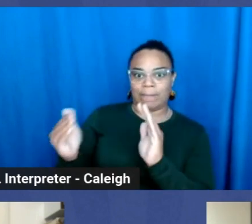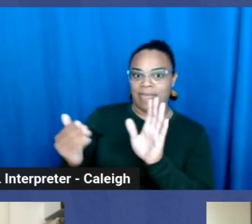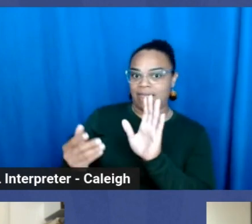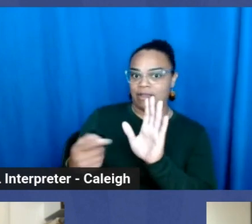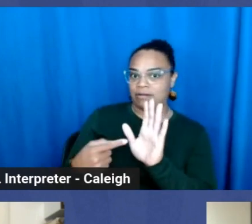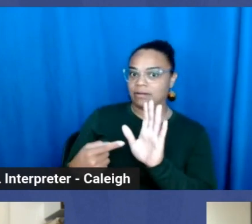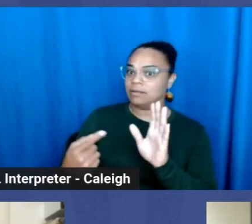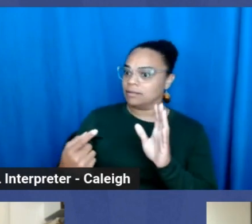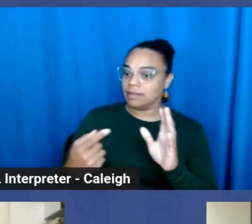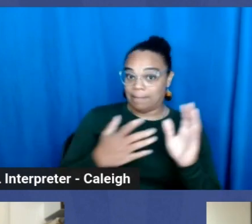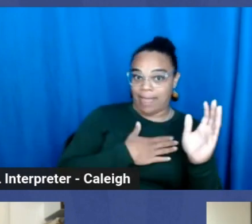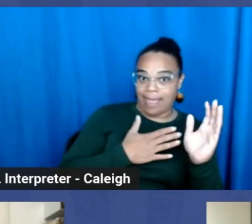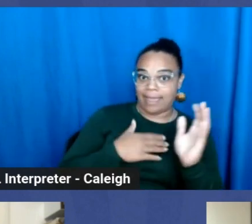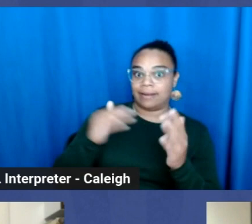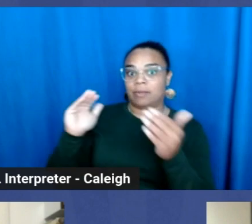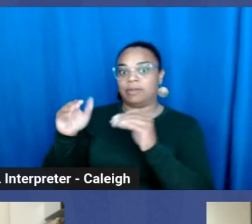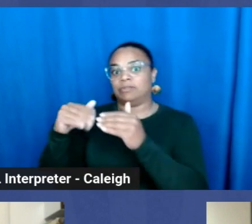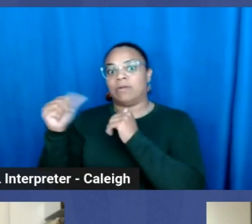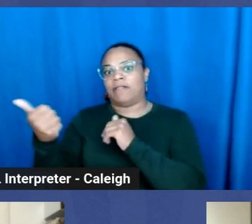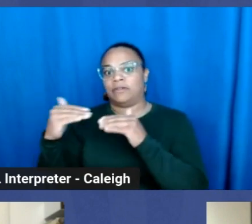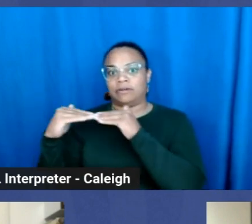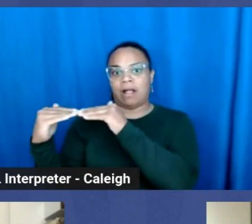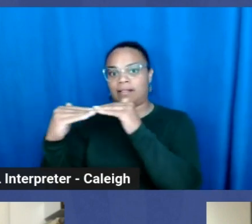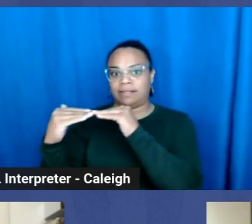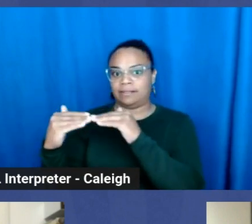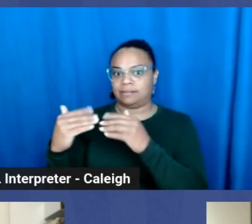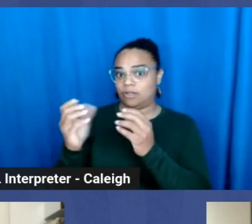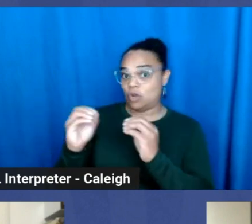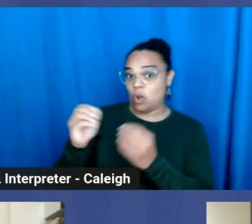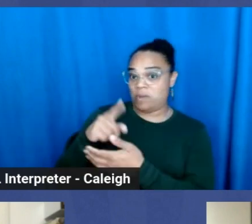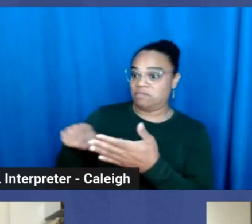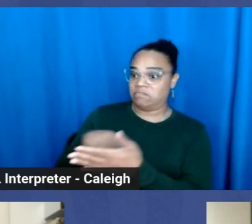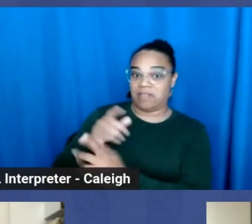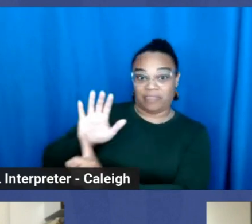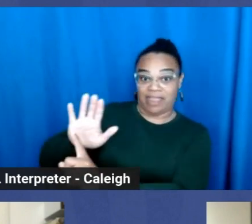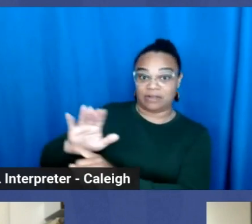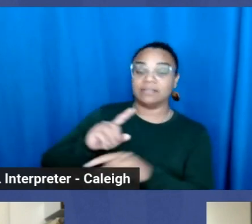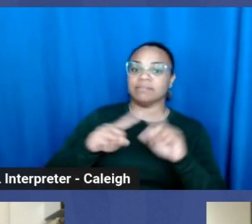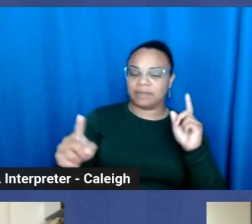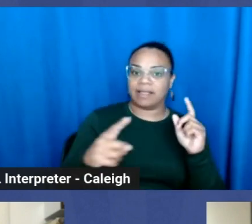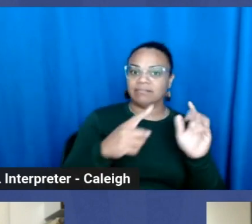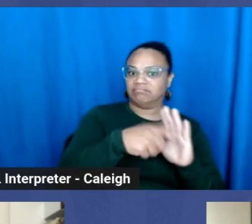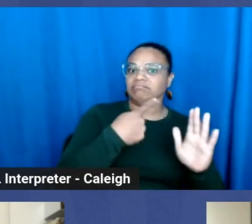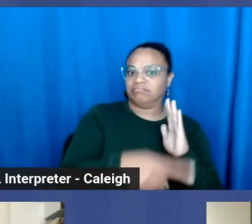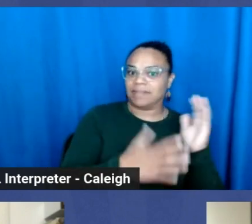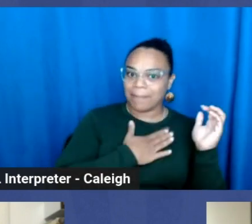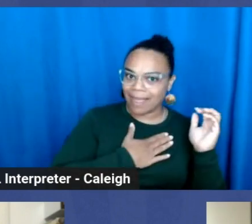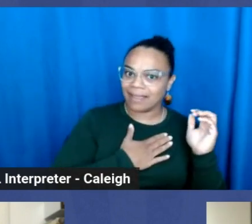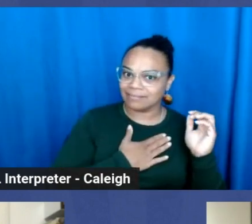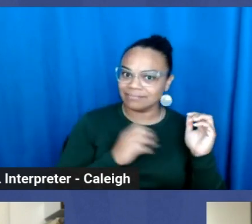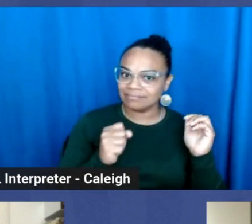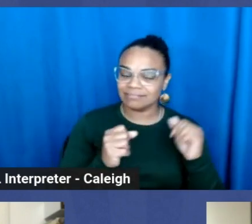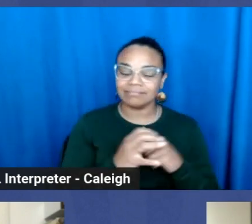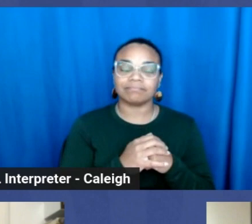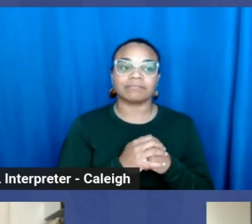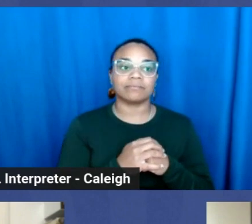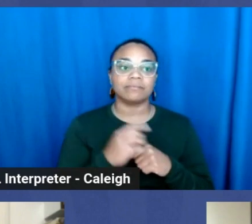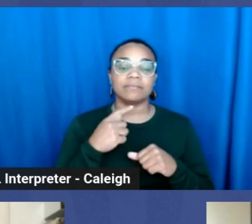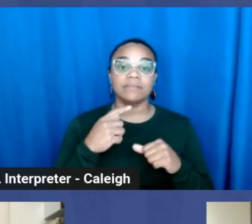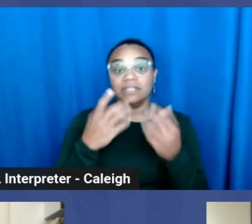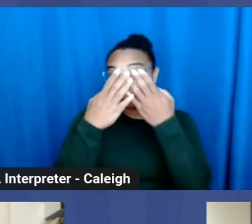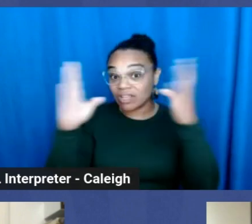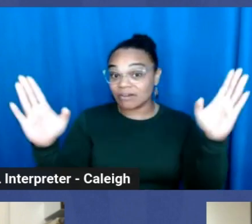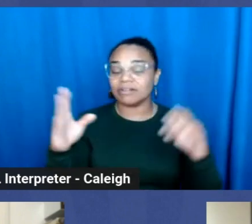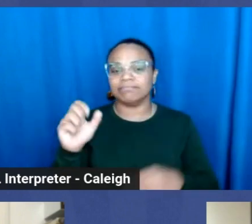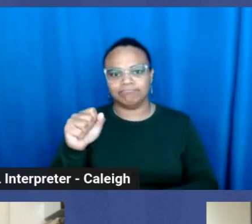were dressed outside of the institution, but I was attacked. And so in general, I do think that Black women